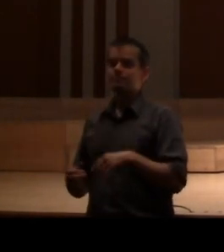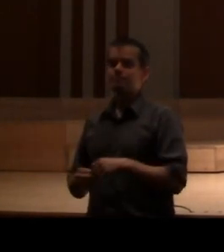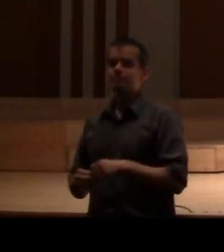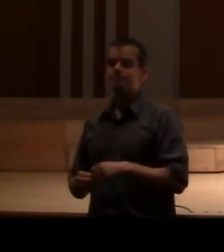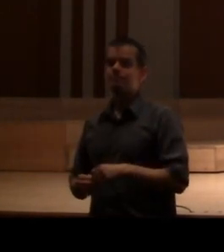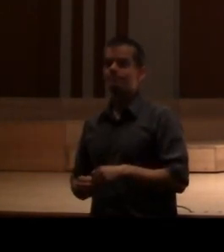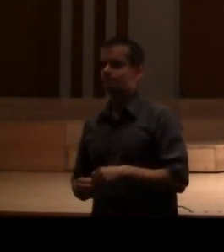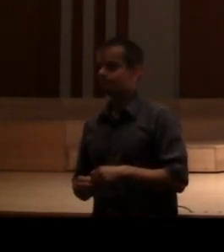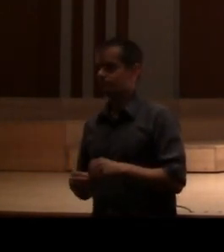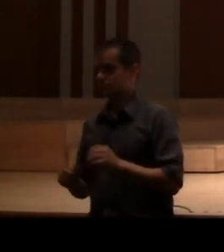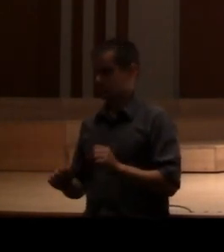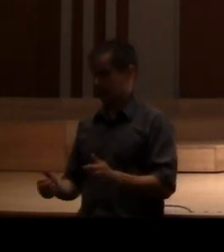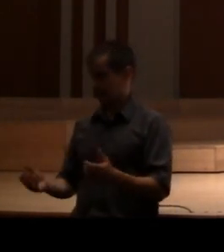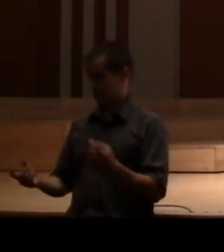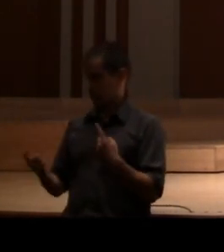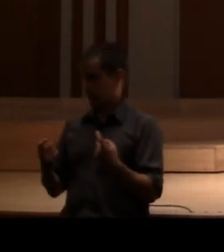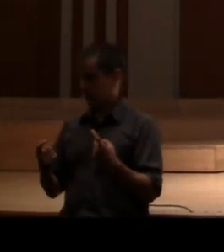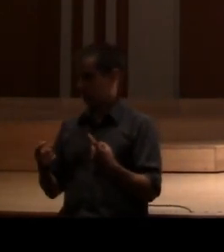questions.